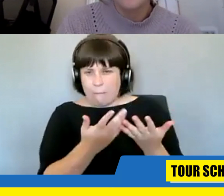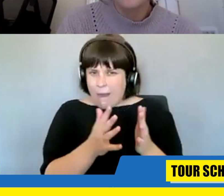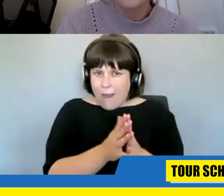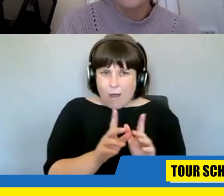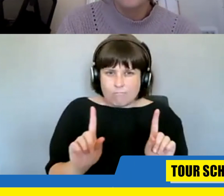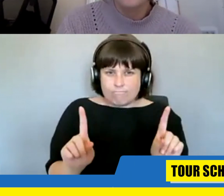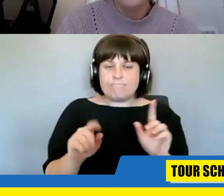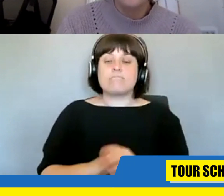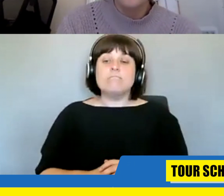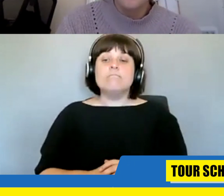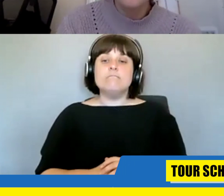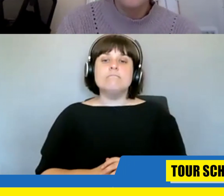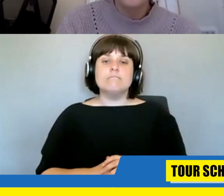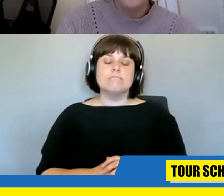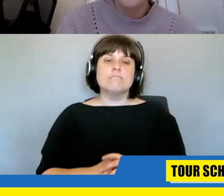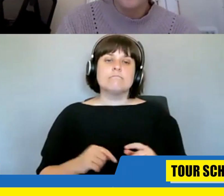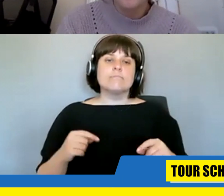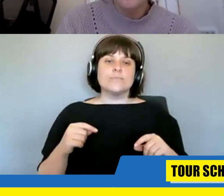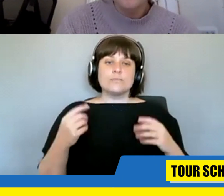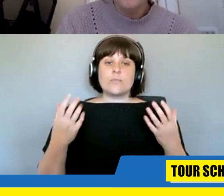We have local performers who,